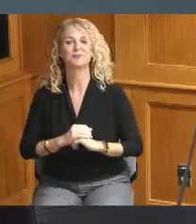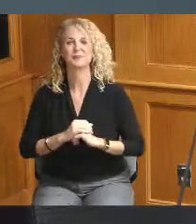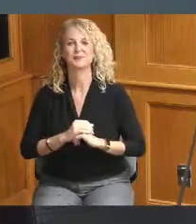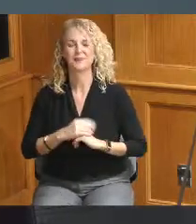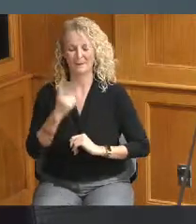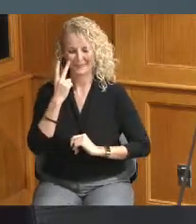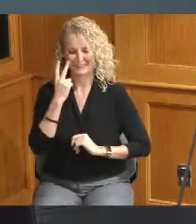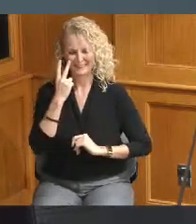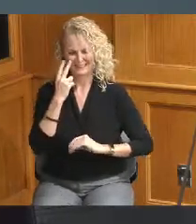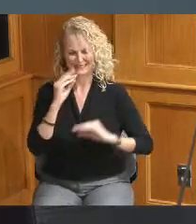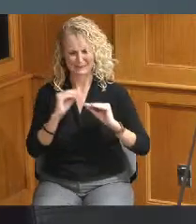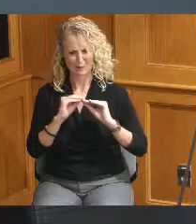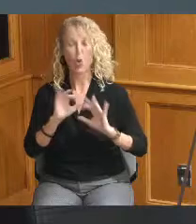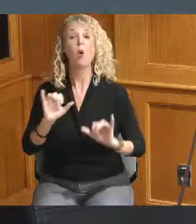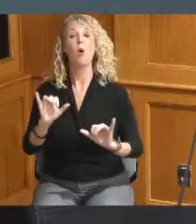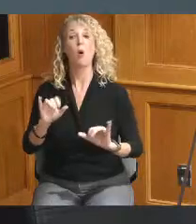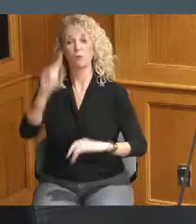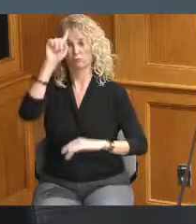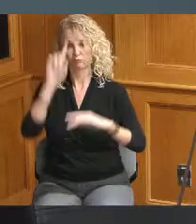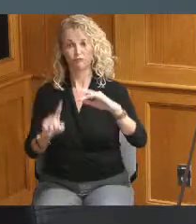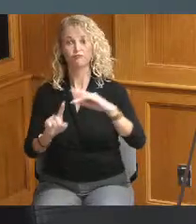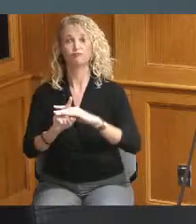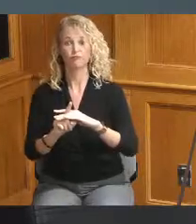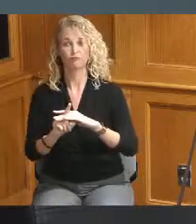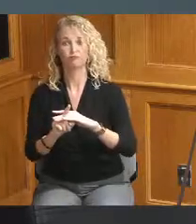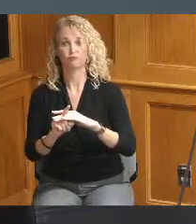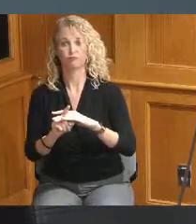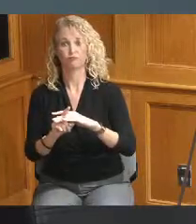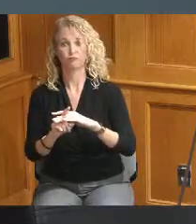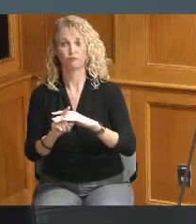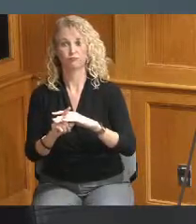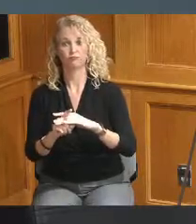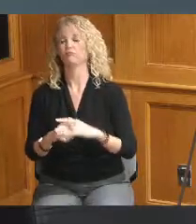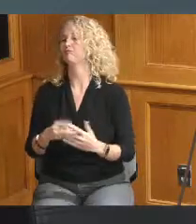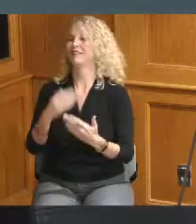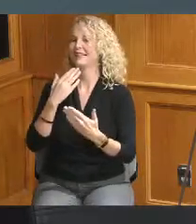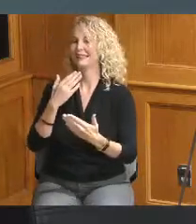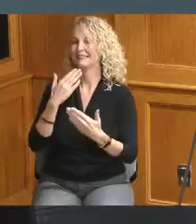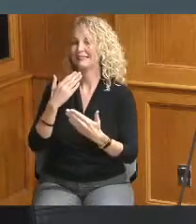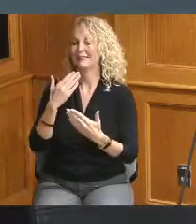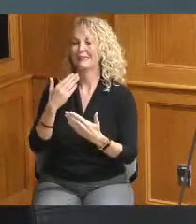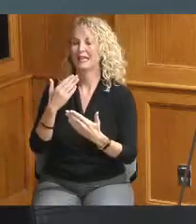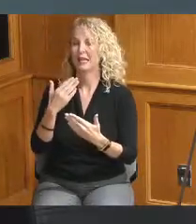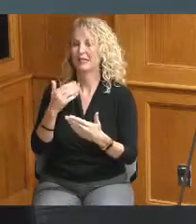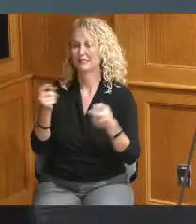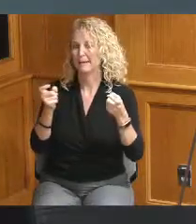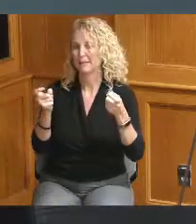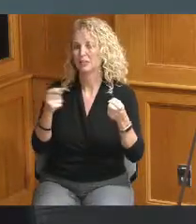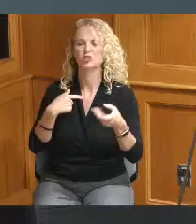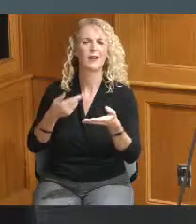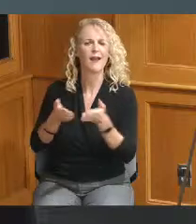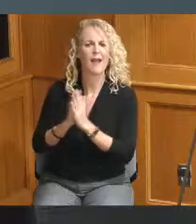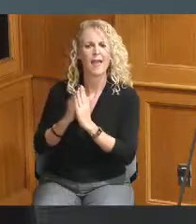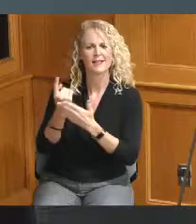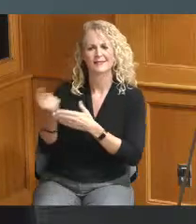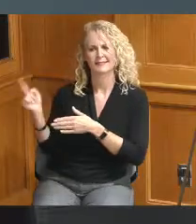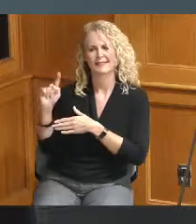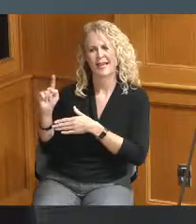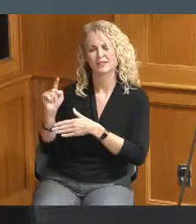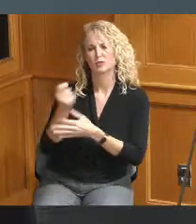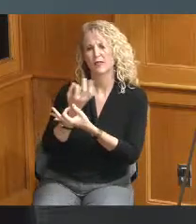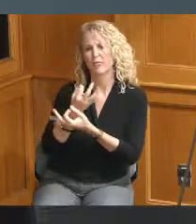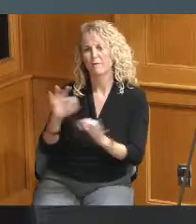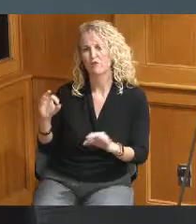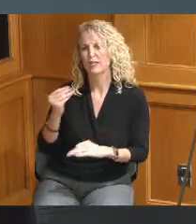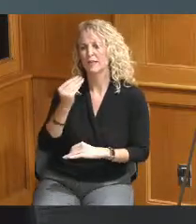Let me see if I have, another thing I wanted to bring up, and I thank the administrator because I'd asked about the free food store food